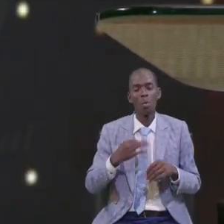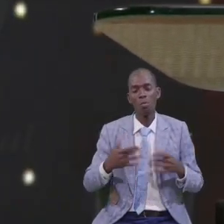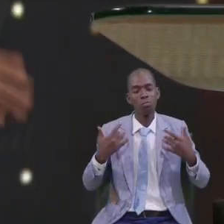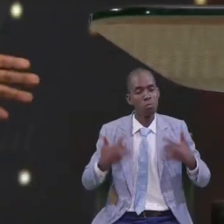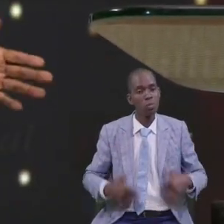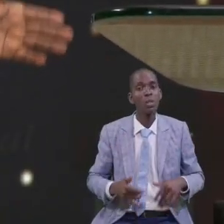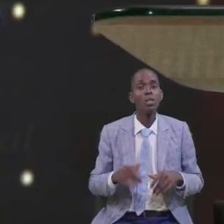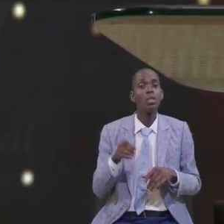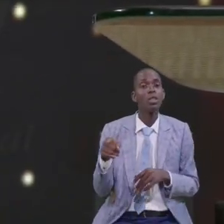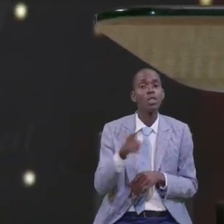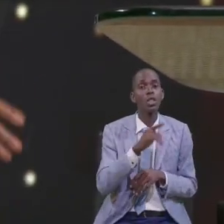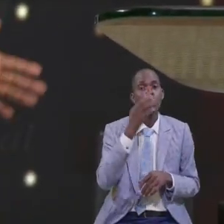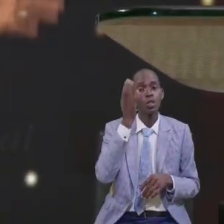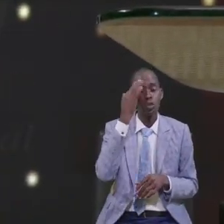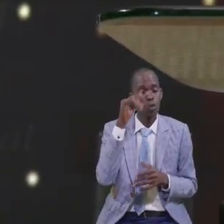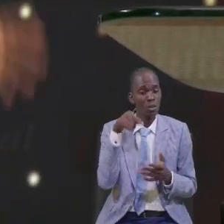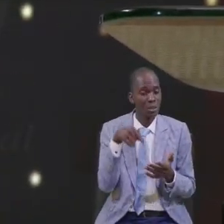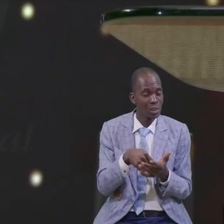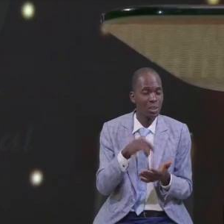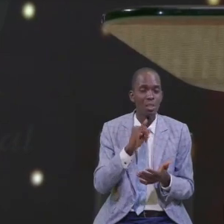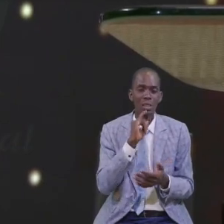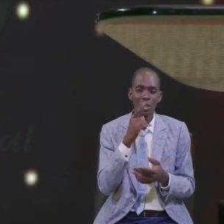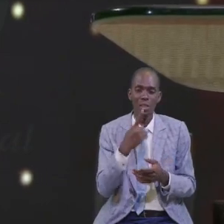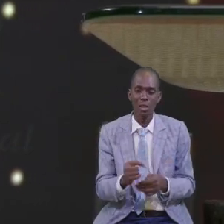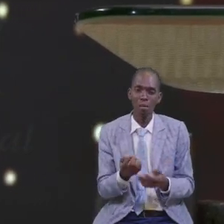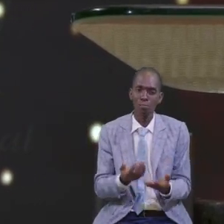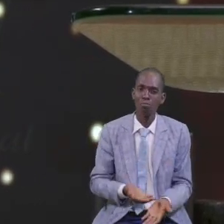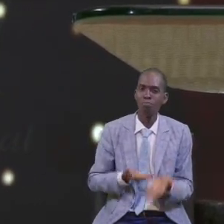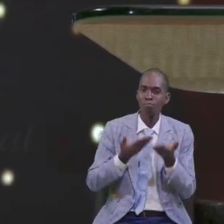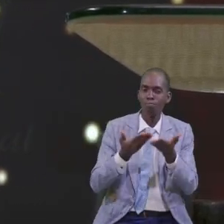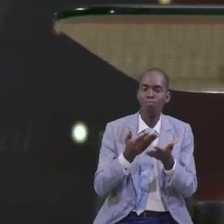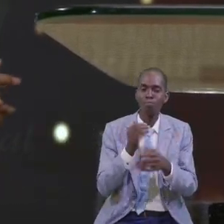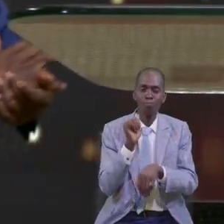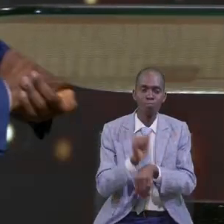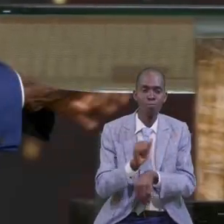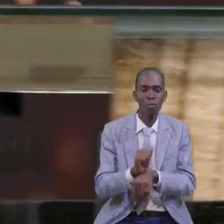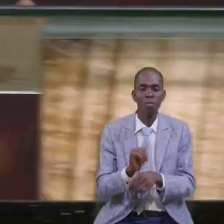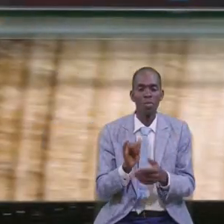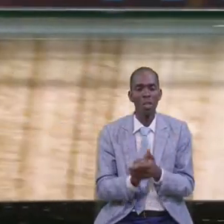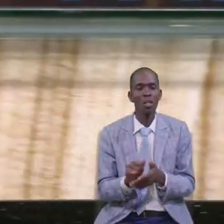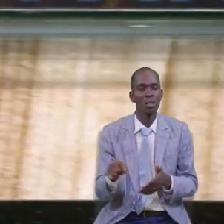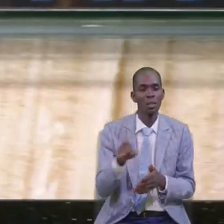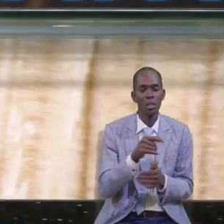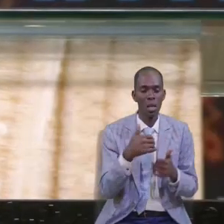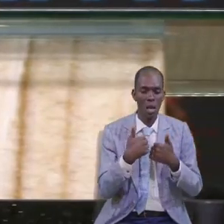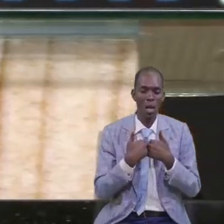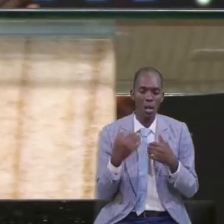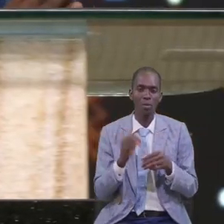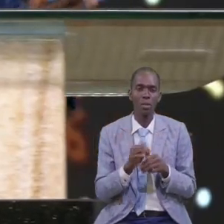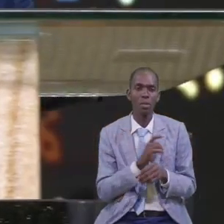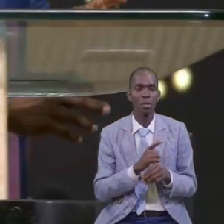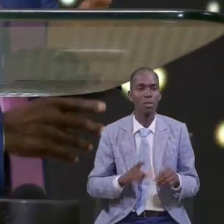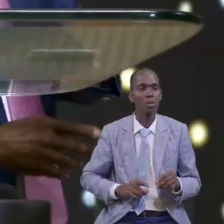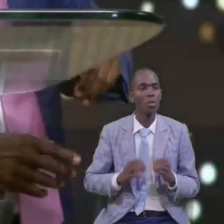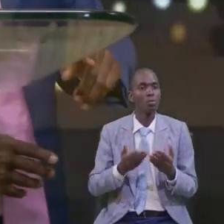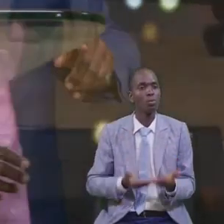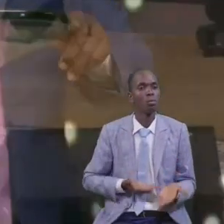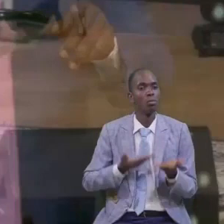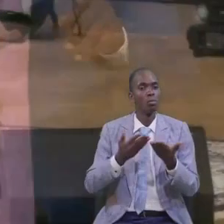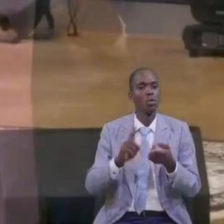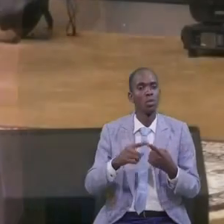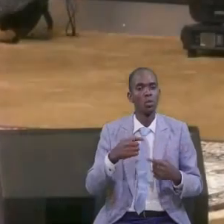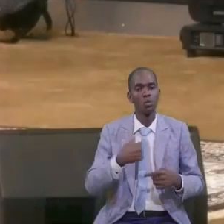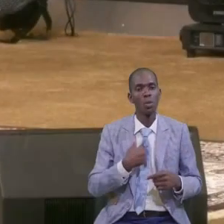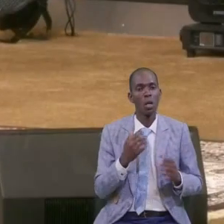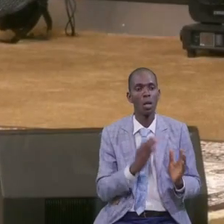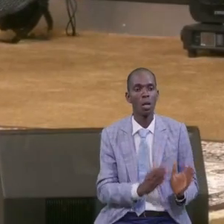that this is the commission, the commitment I have in the Lord, which is committed unto me according